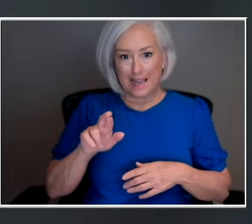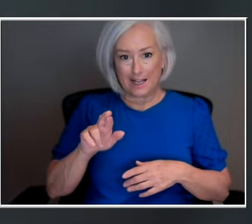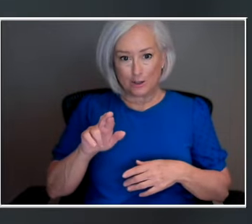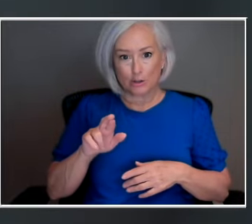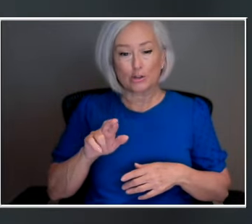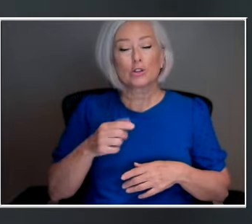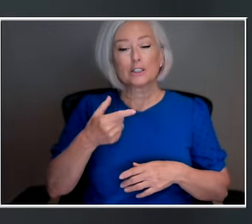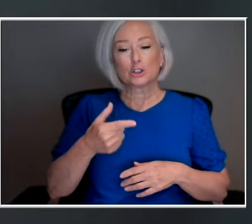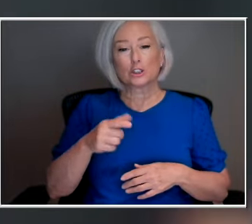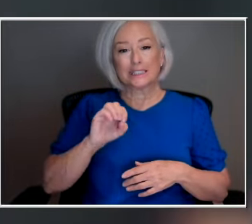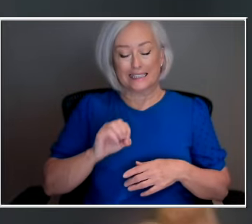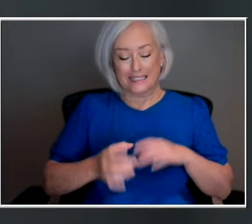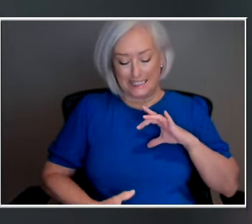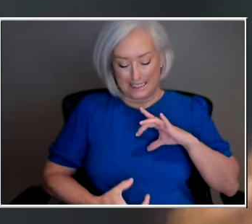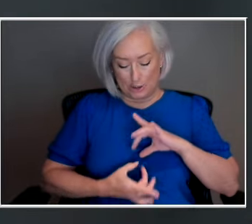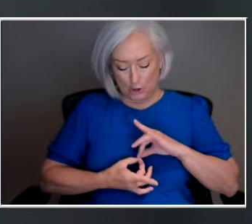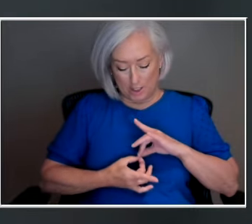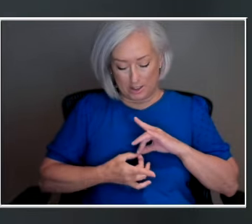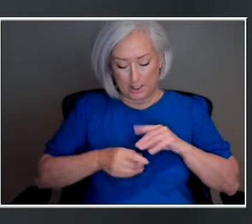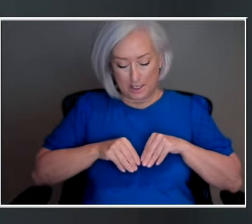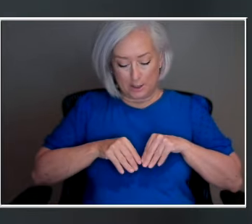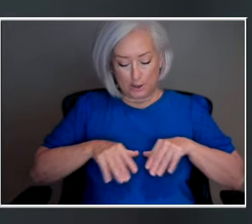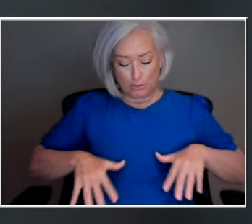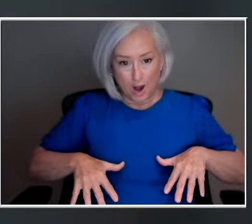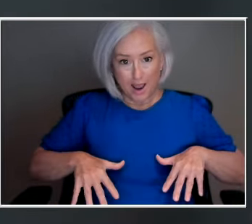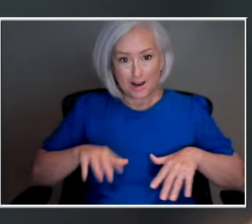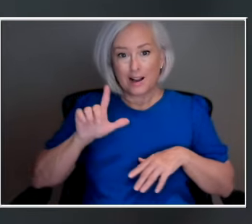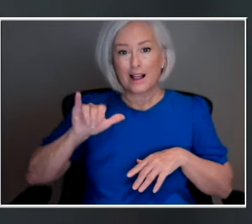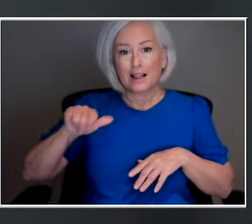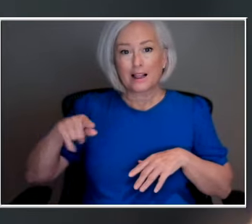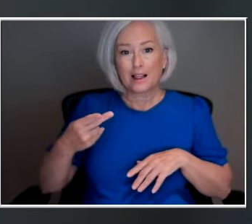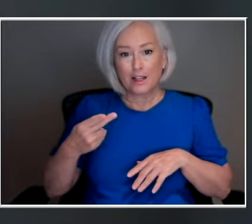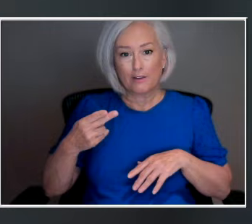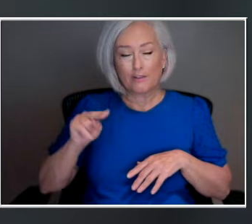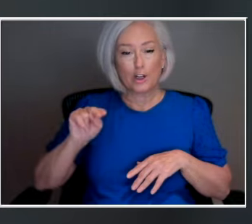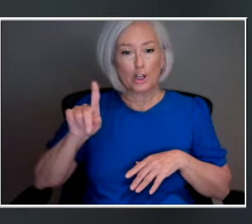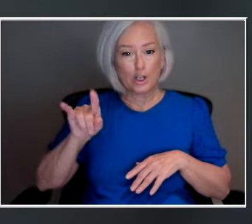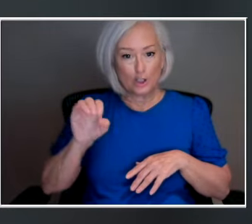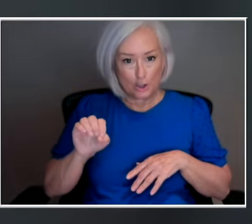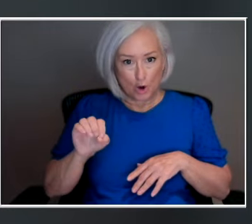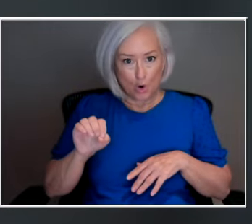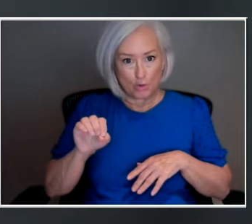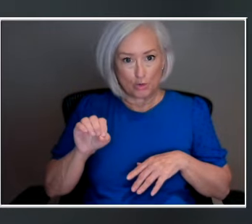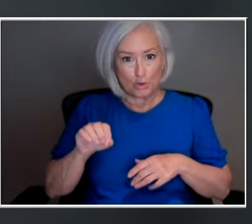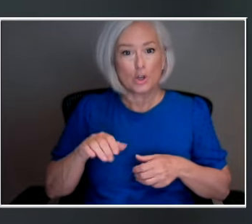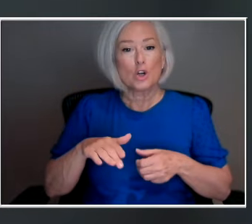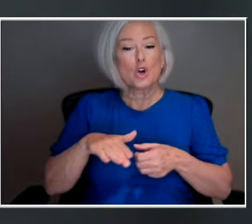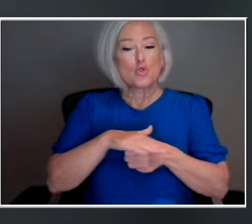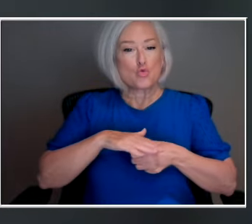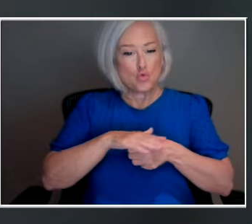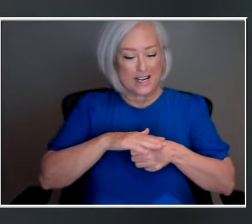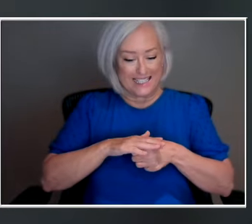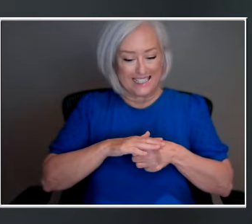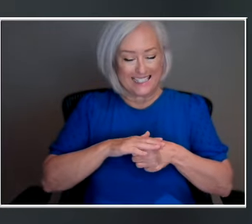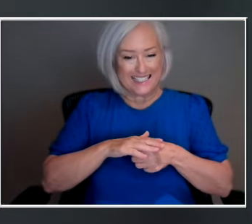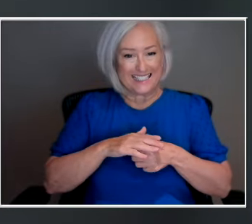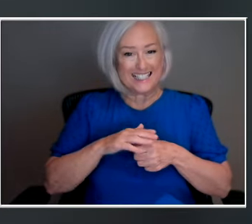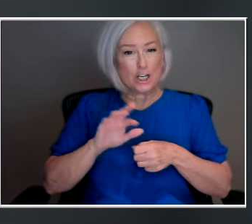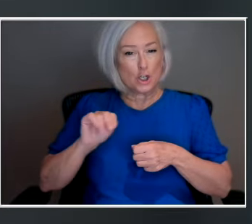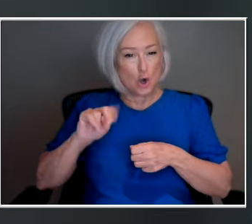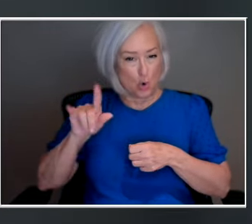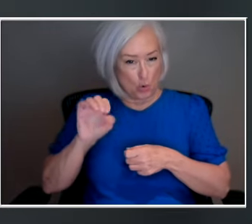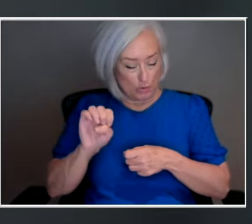in cases like Ken's, to lymph nodes around the GE junction, or what we call as regional lymph nodes. But what had happened in Ken's